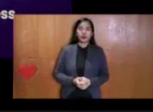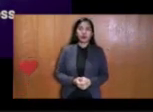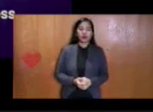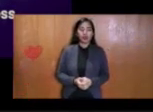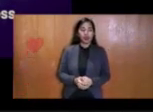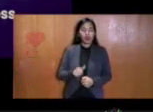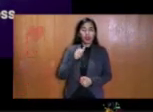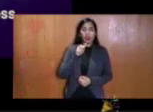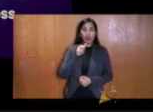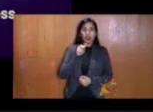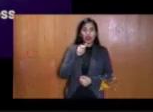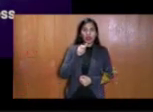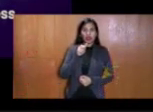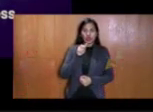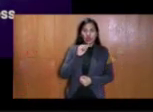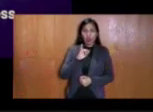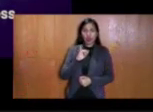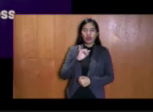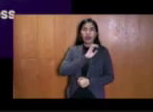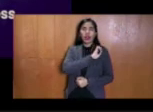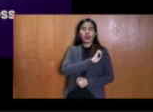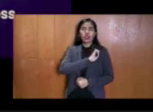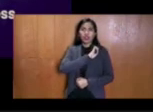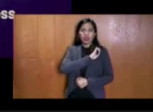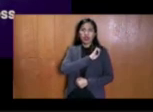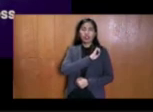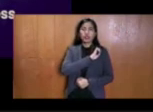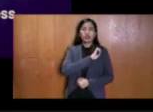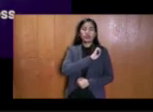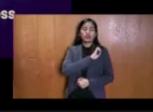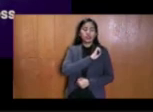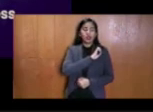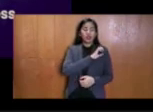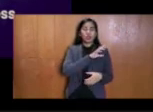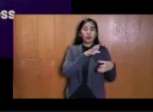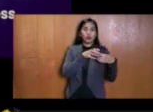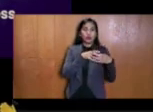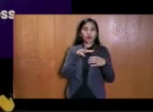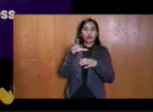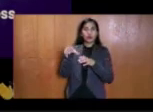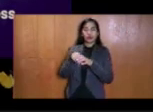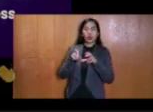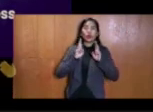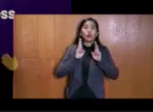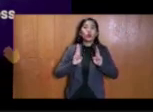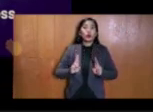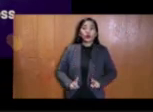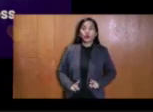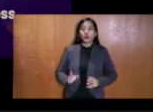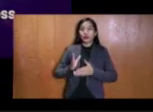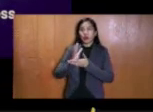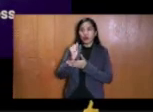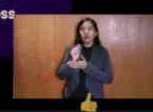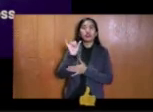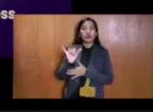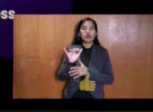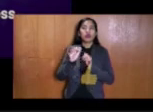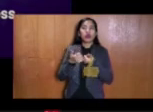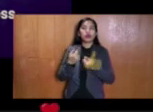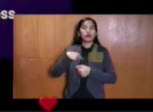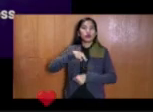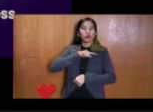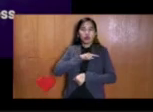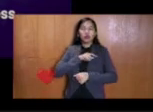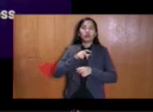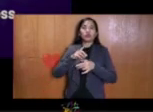AI, the ethical AI is ultimately about human rights, and that is how we connect, we protect